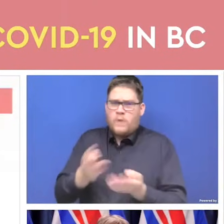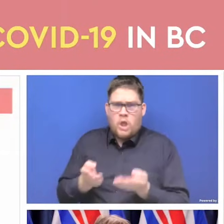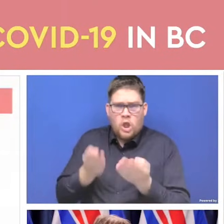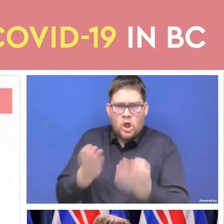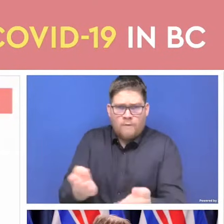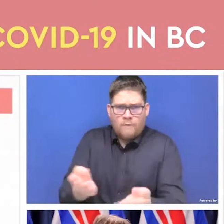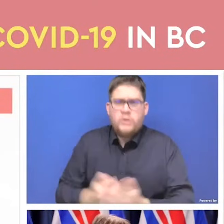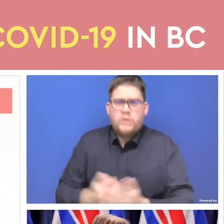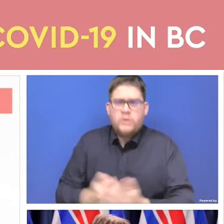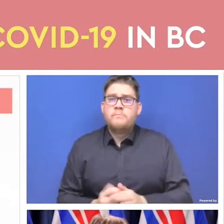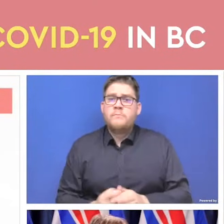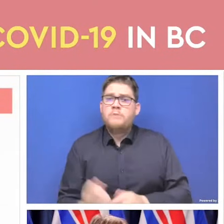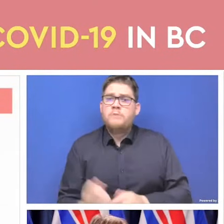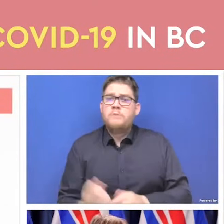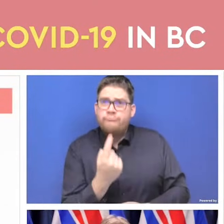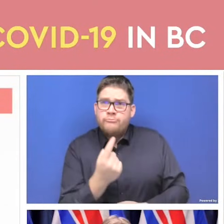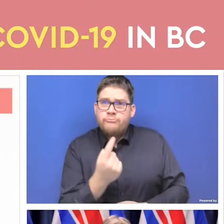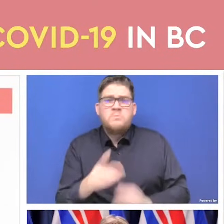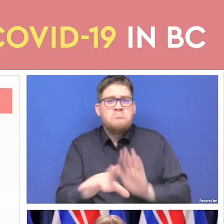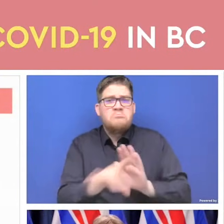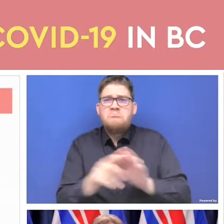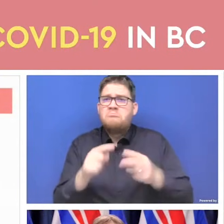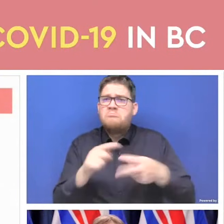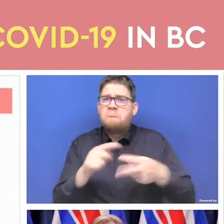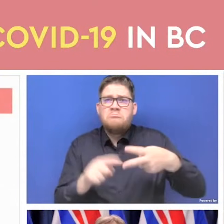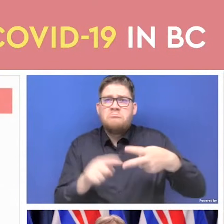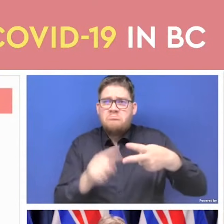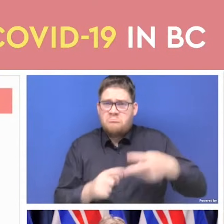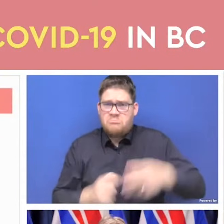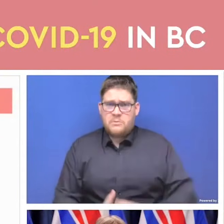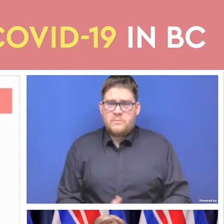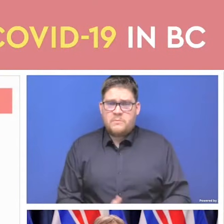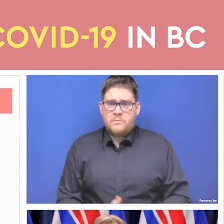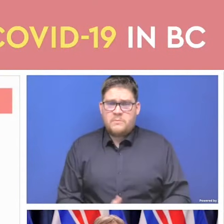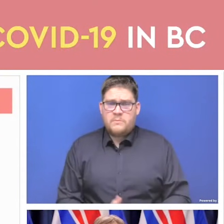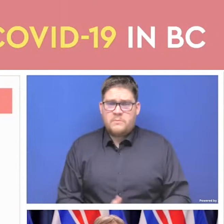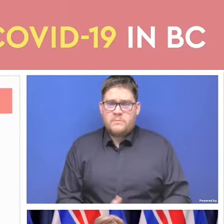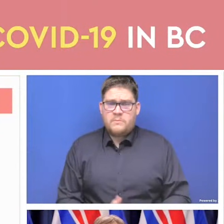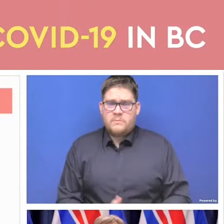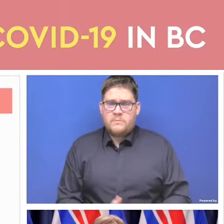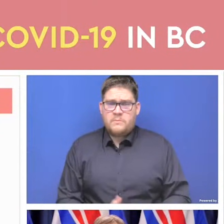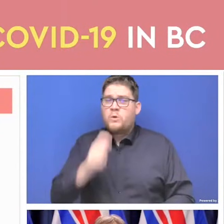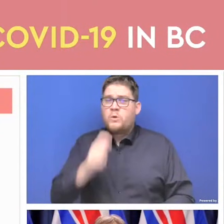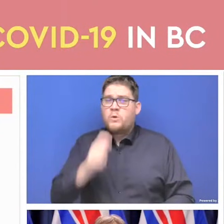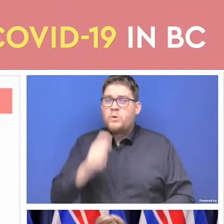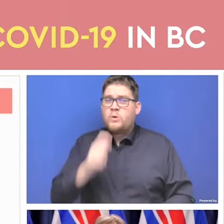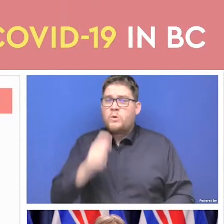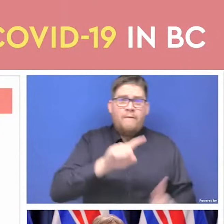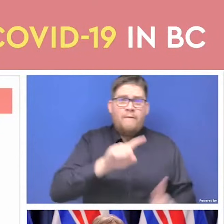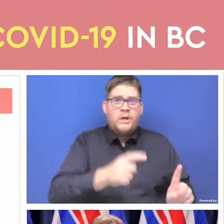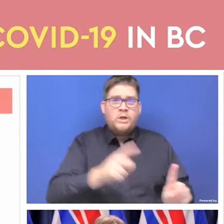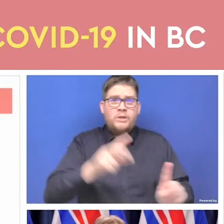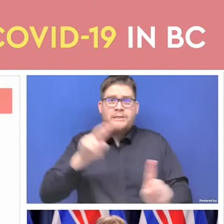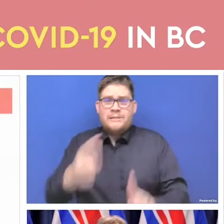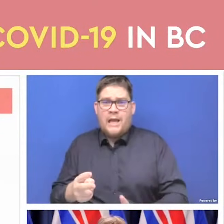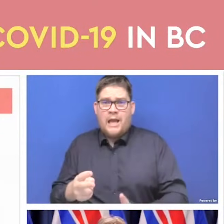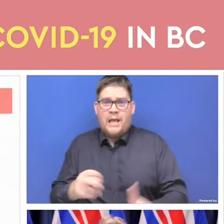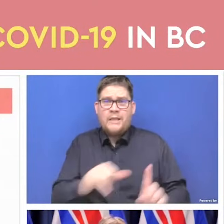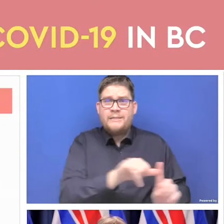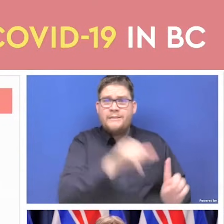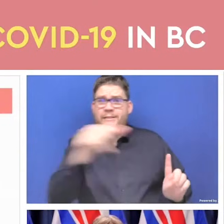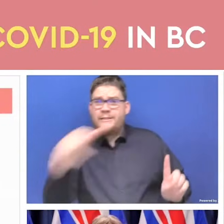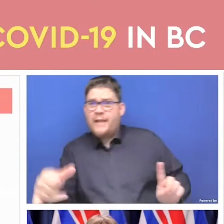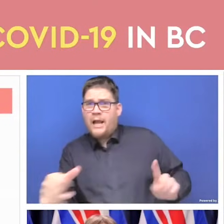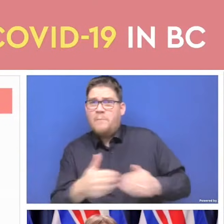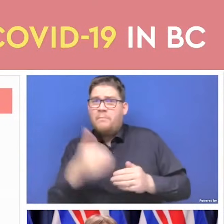themselves for their booster dose. There's not any necessity to align the booster shot and vaccine with